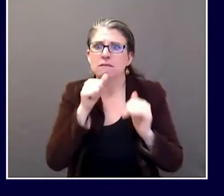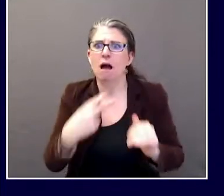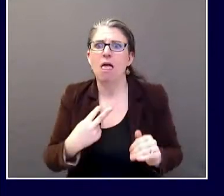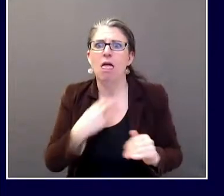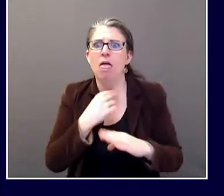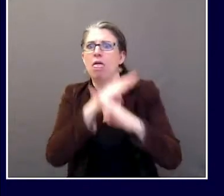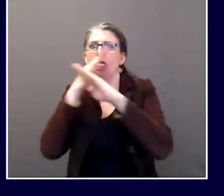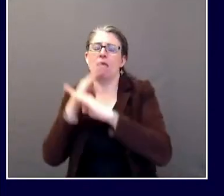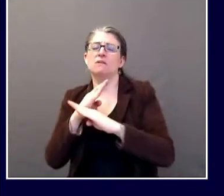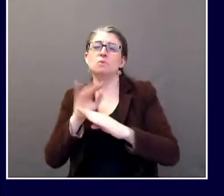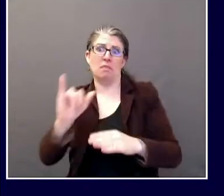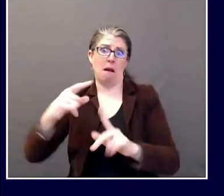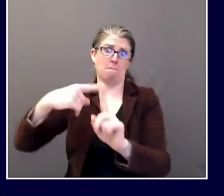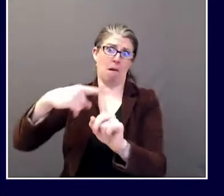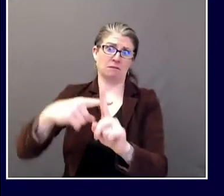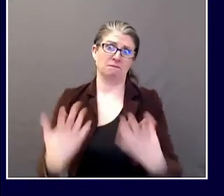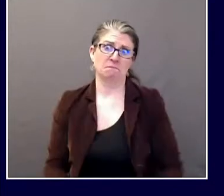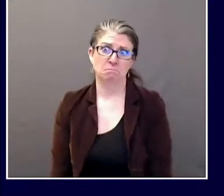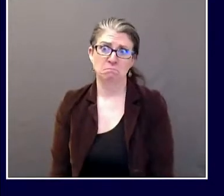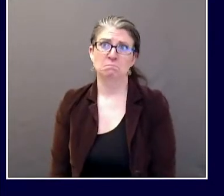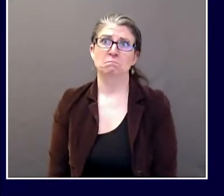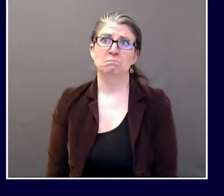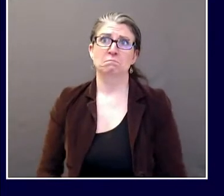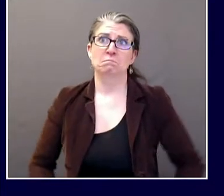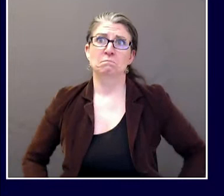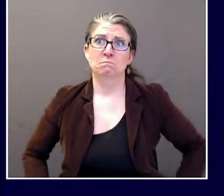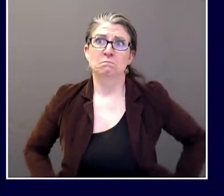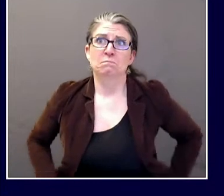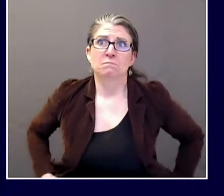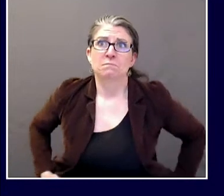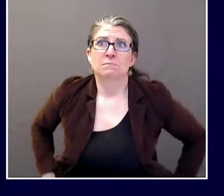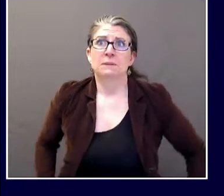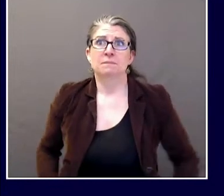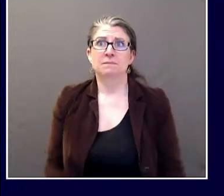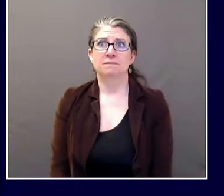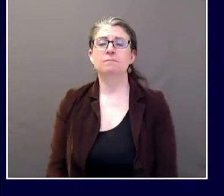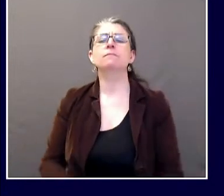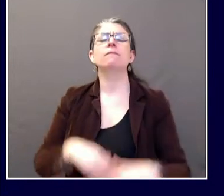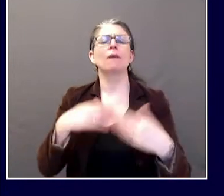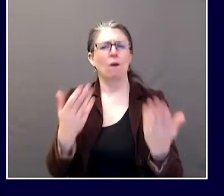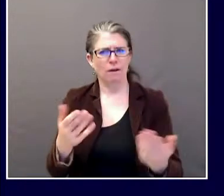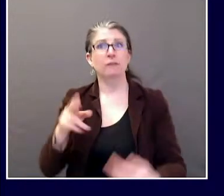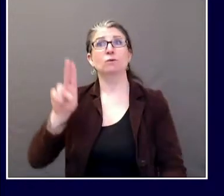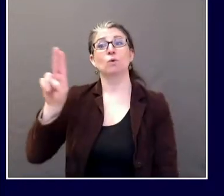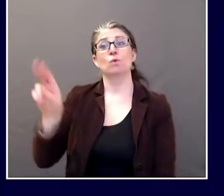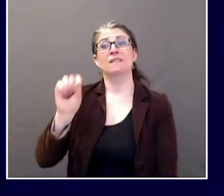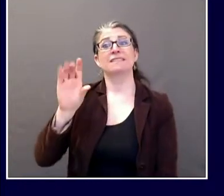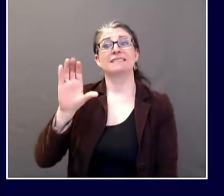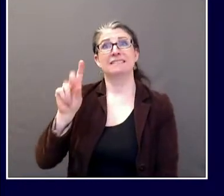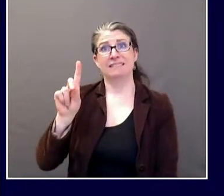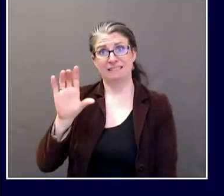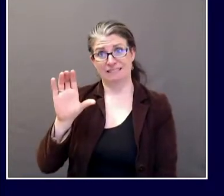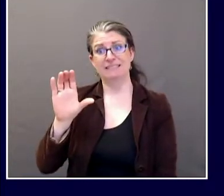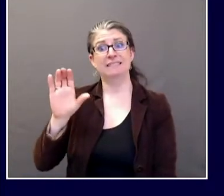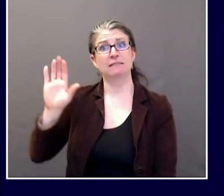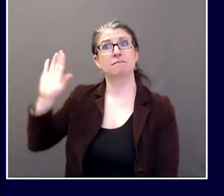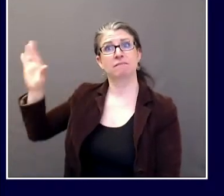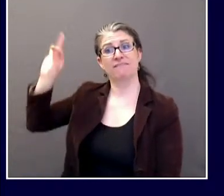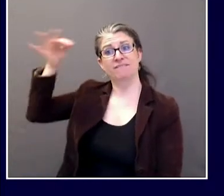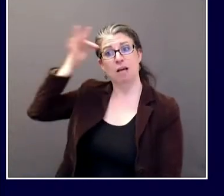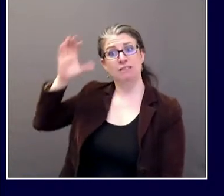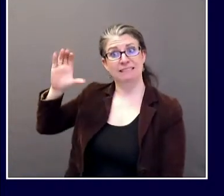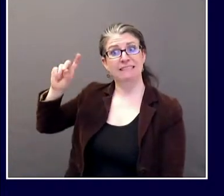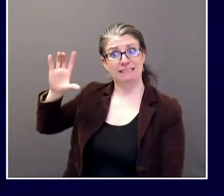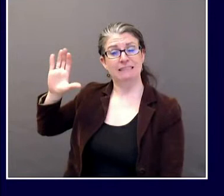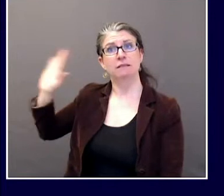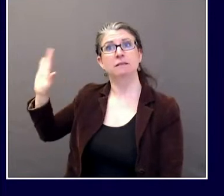first dose. How might that affect the rollout here, if at all? Is that something that you envision Maine doing? Patty, I think it's really